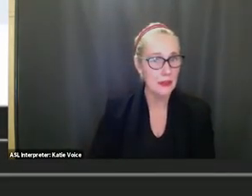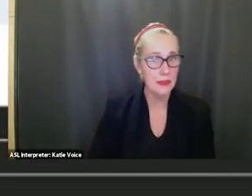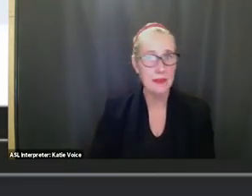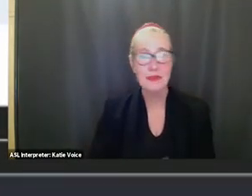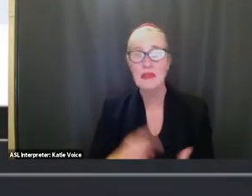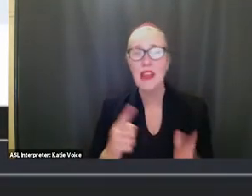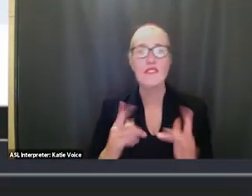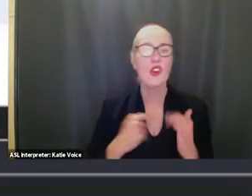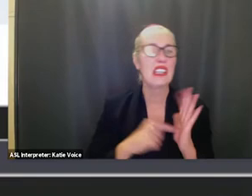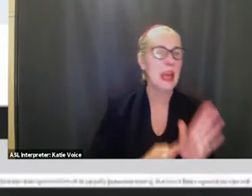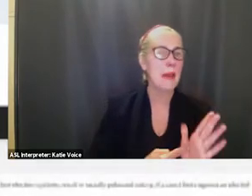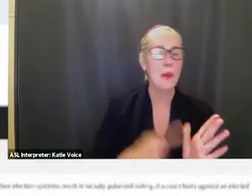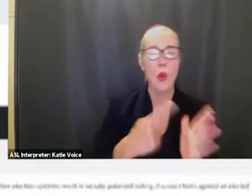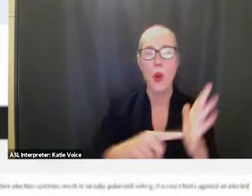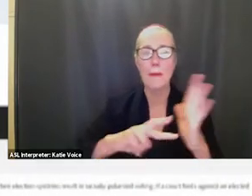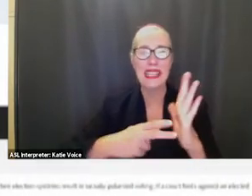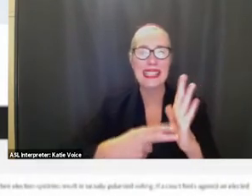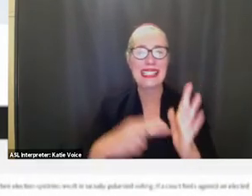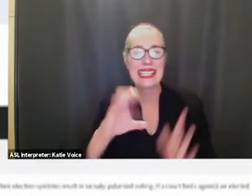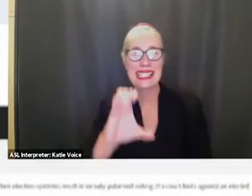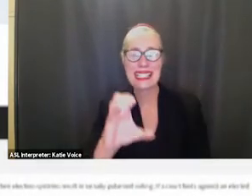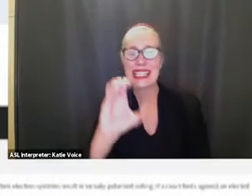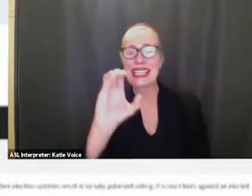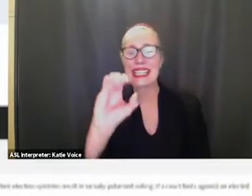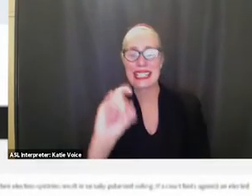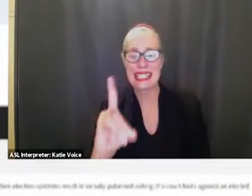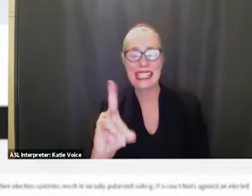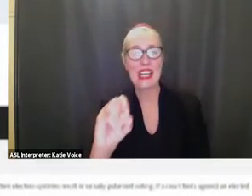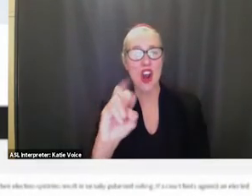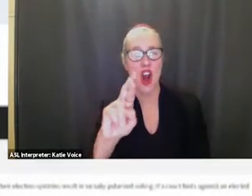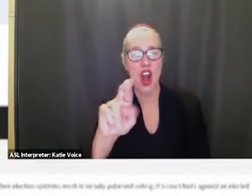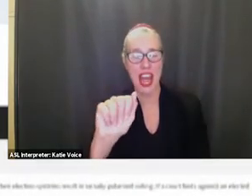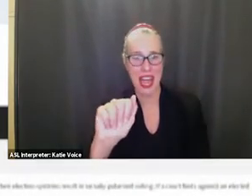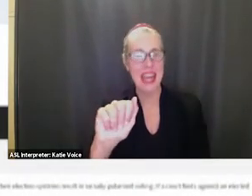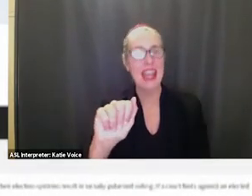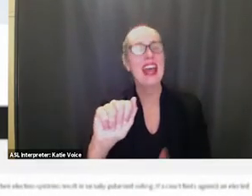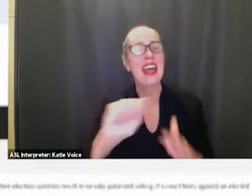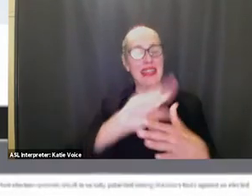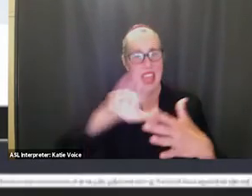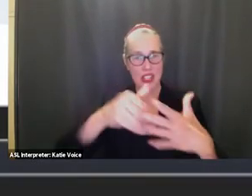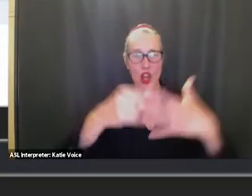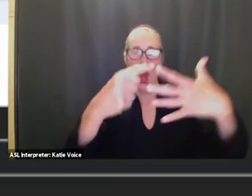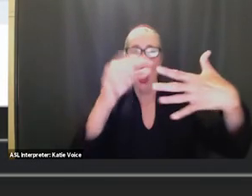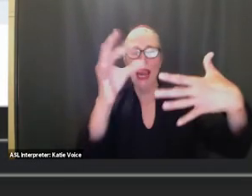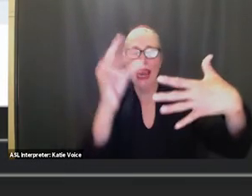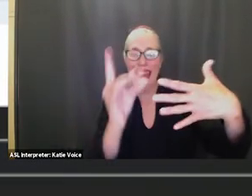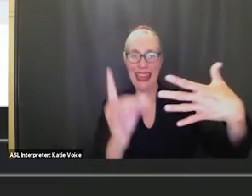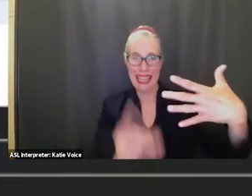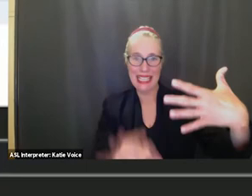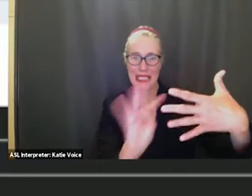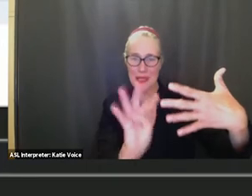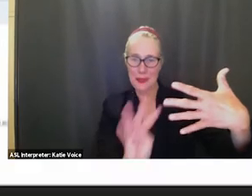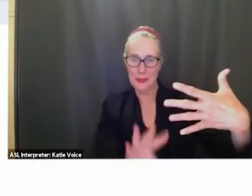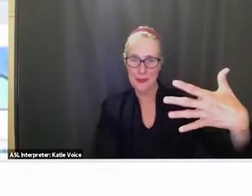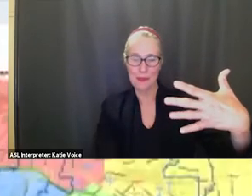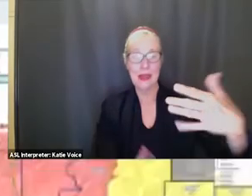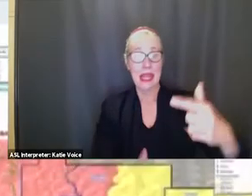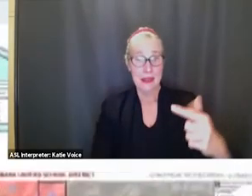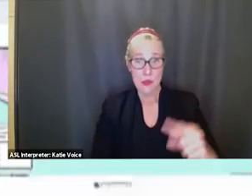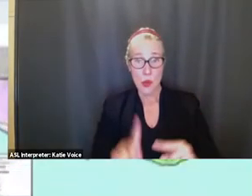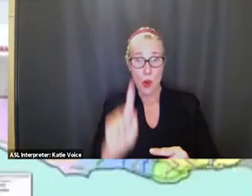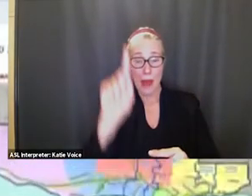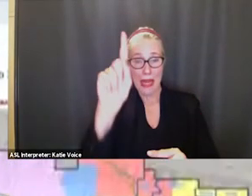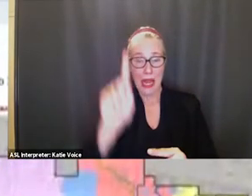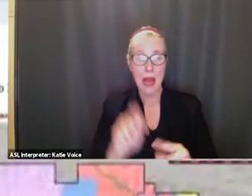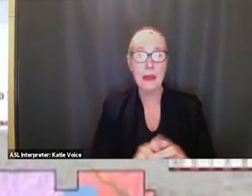for example and others are there so all that information is on this link on this page and if you go back up you'll